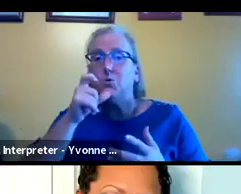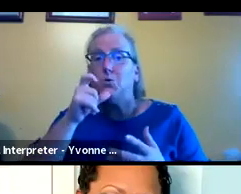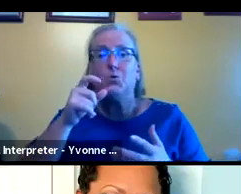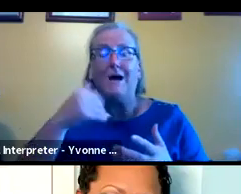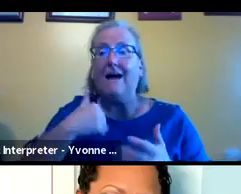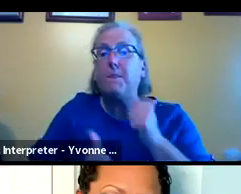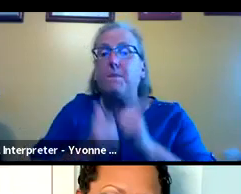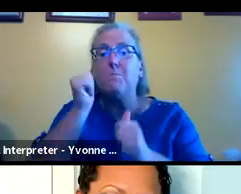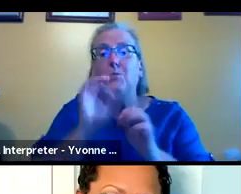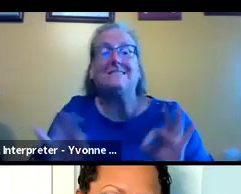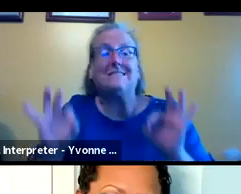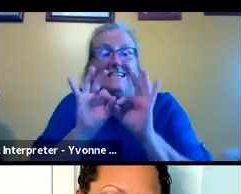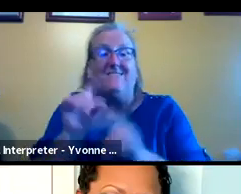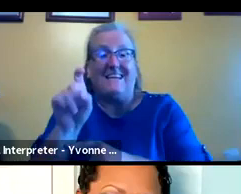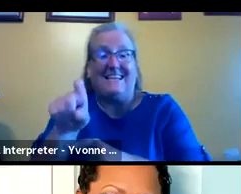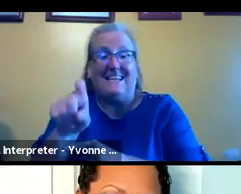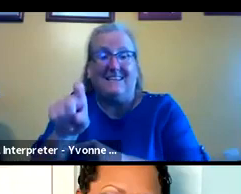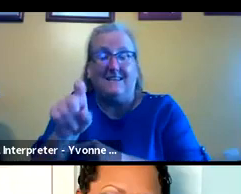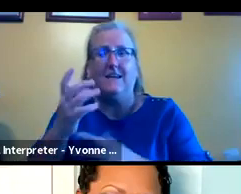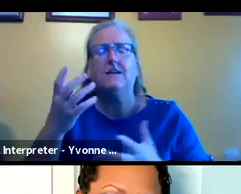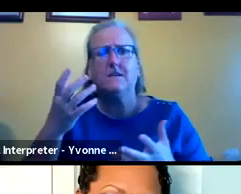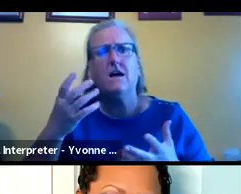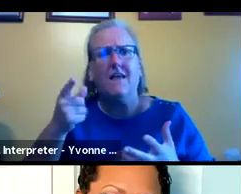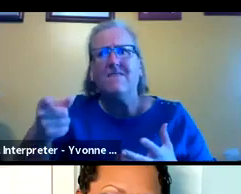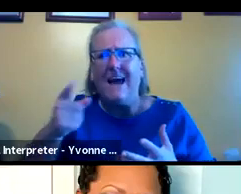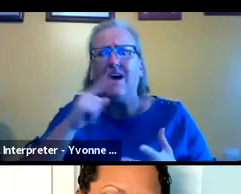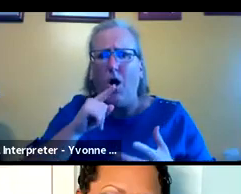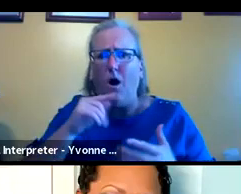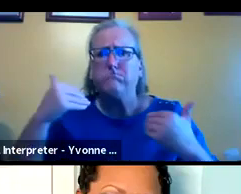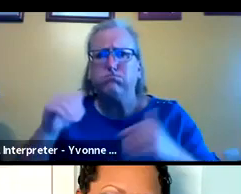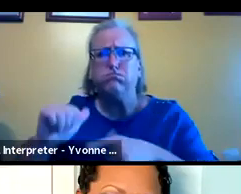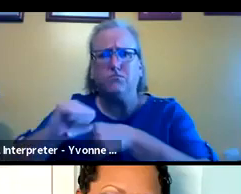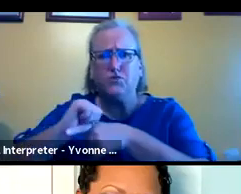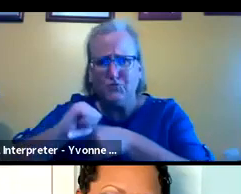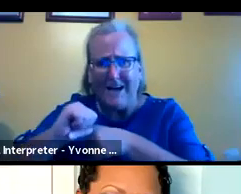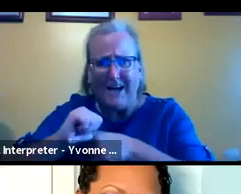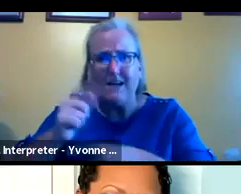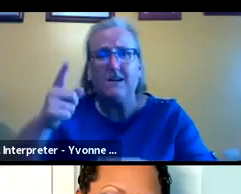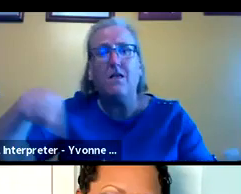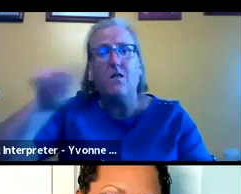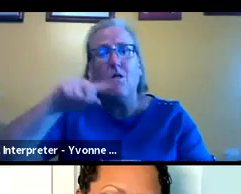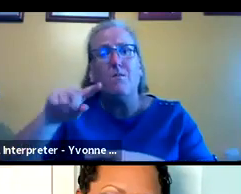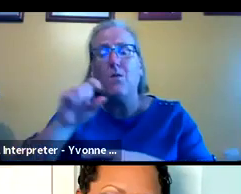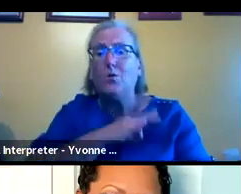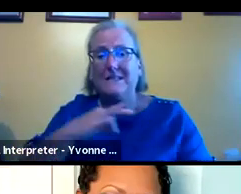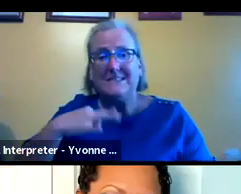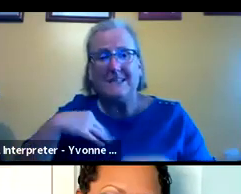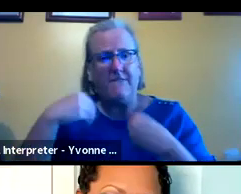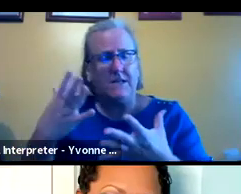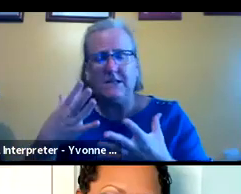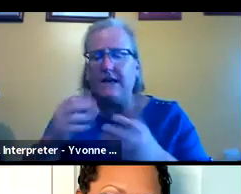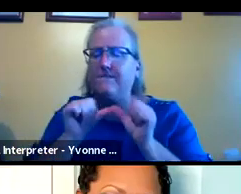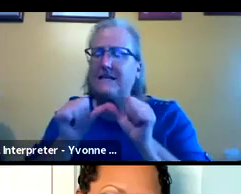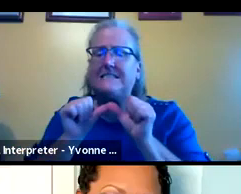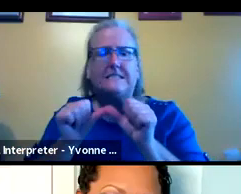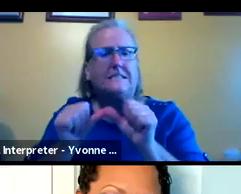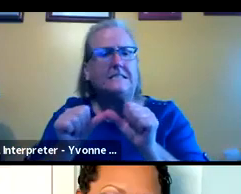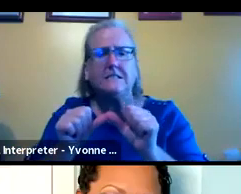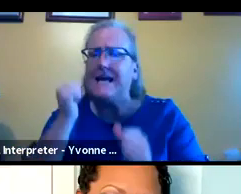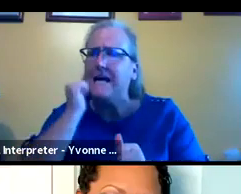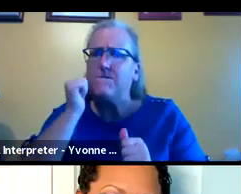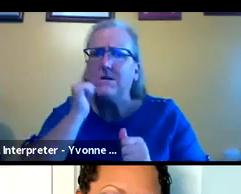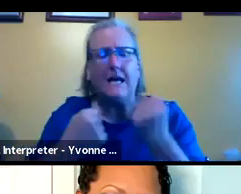trained staff in this district. I am honored to work with them. These staff provide consistent support to our families, no matter the